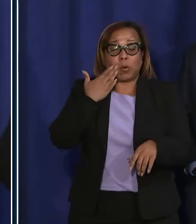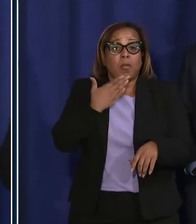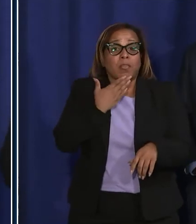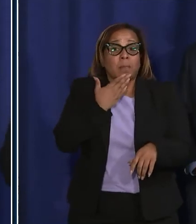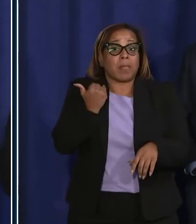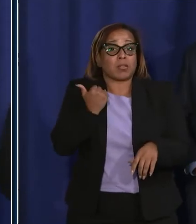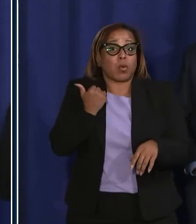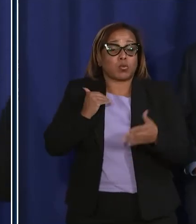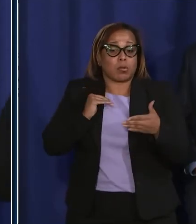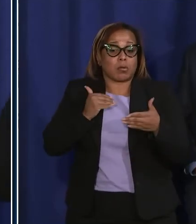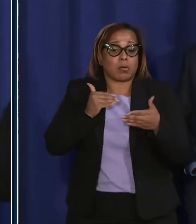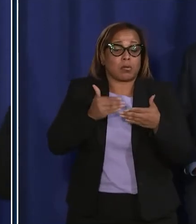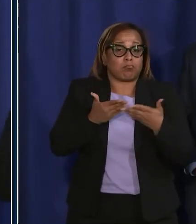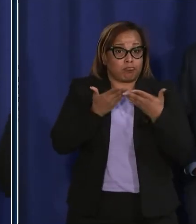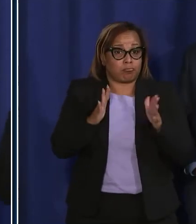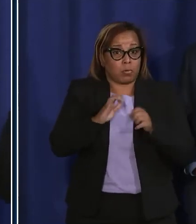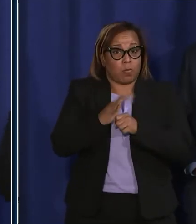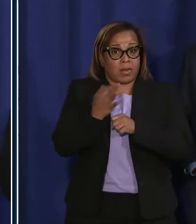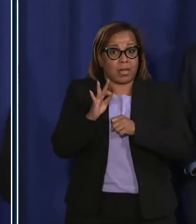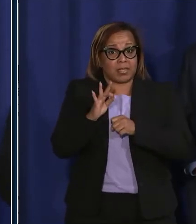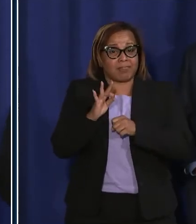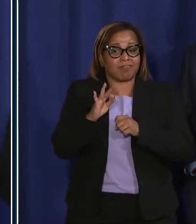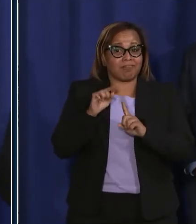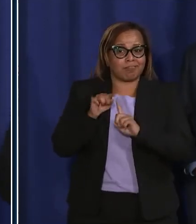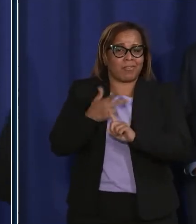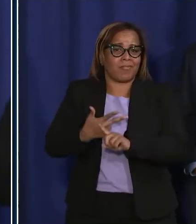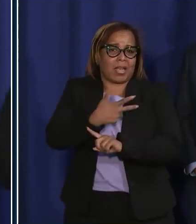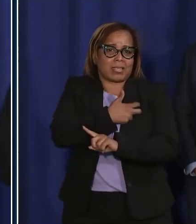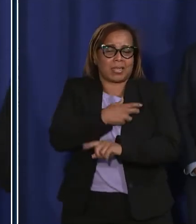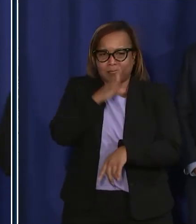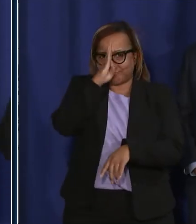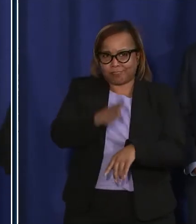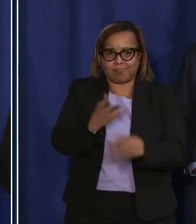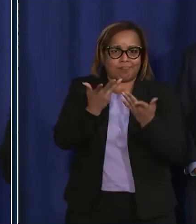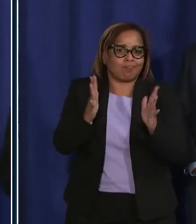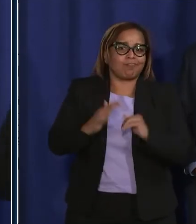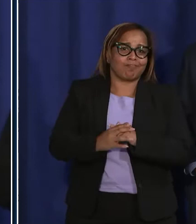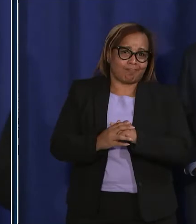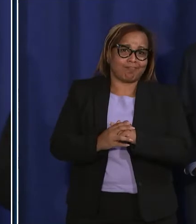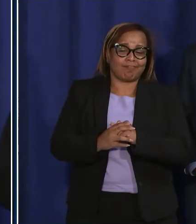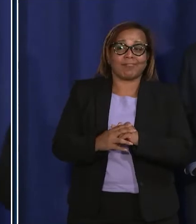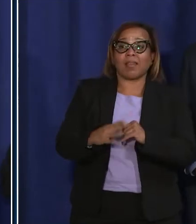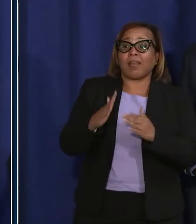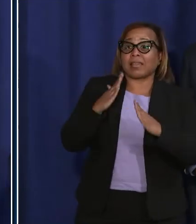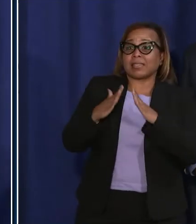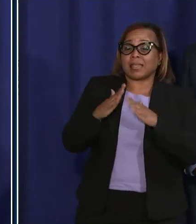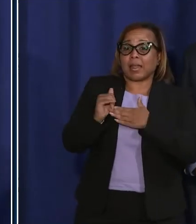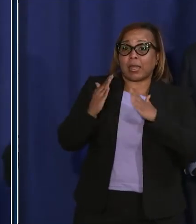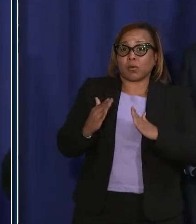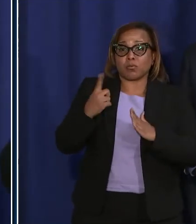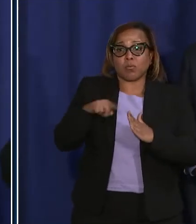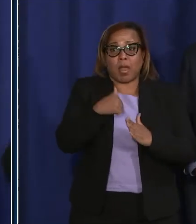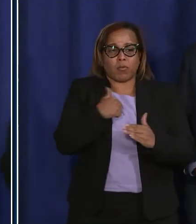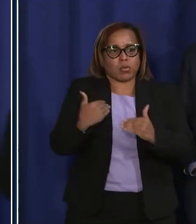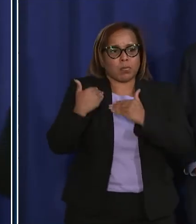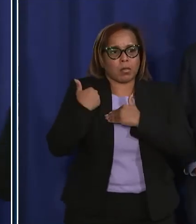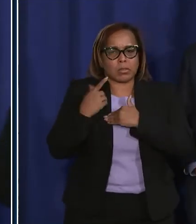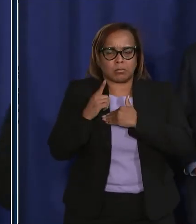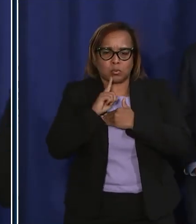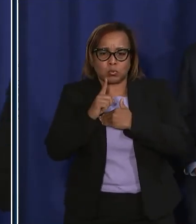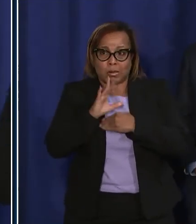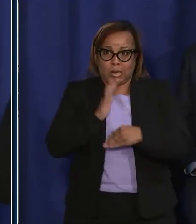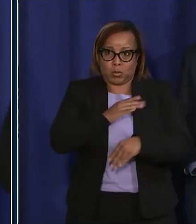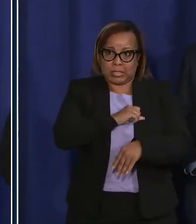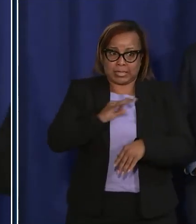to get to the end of COVID-19 is by getting vaccinated, pure and simple. And as city leaders, we have a responsibility to ensure that our staff